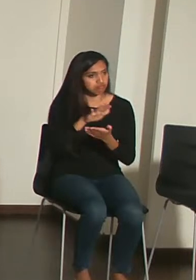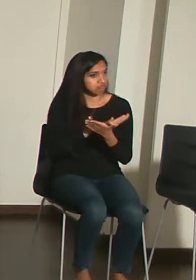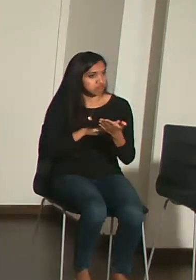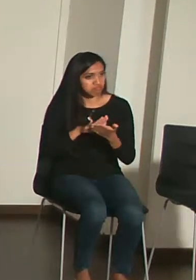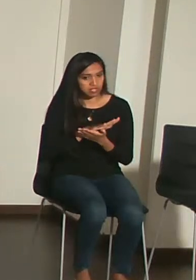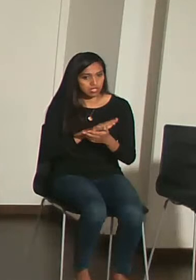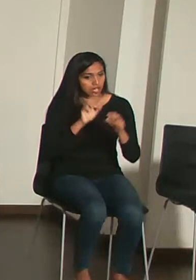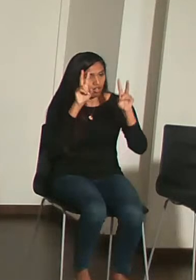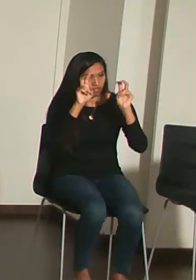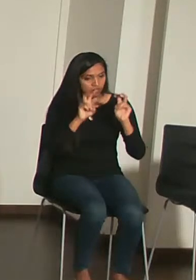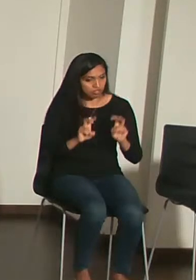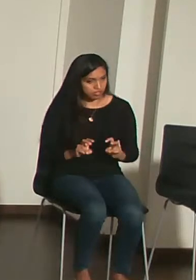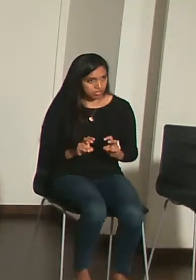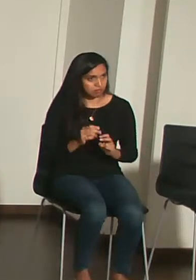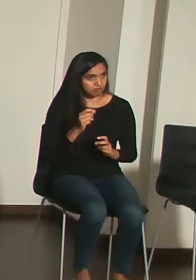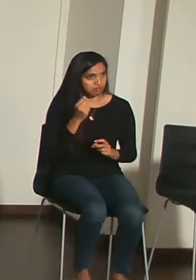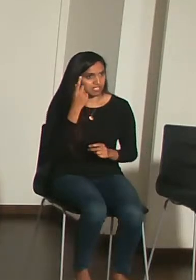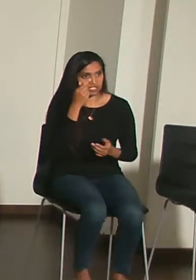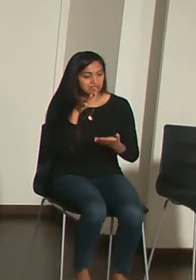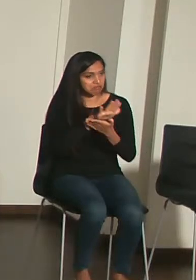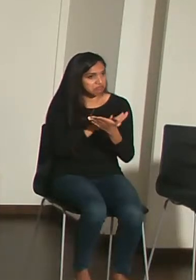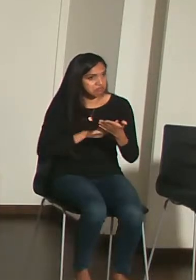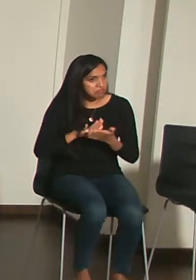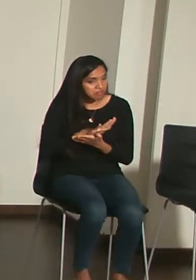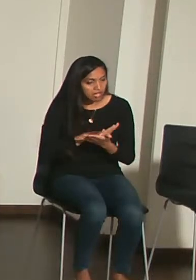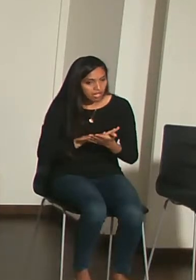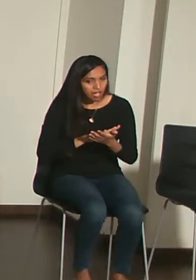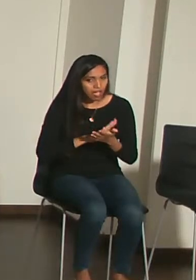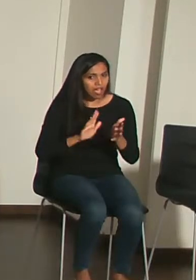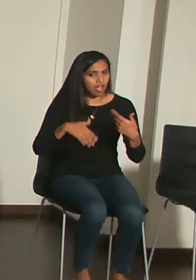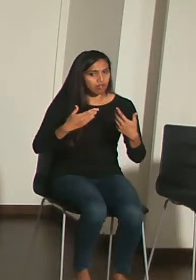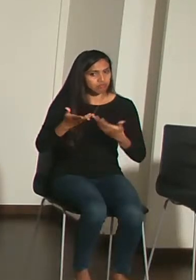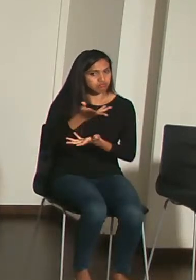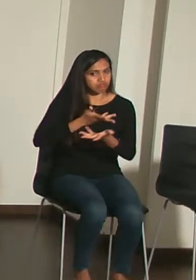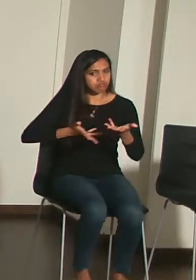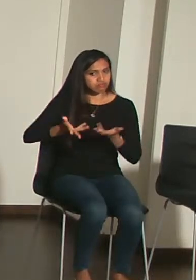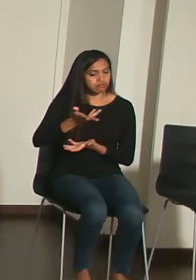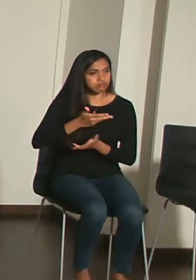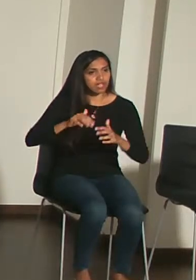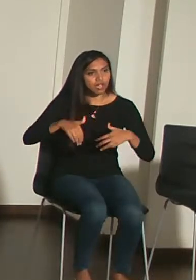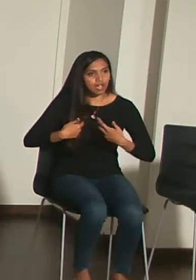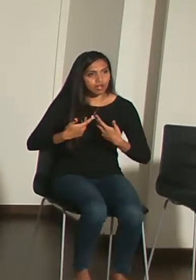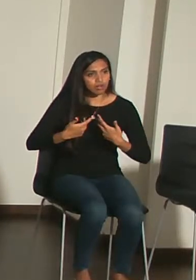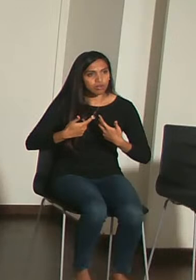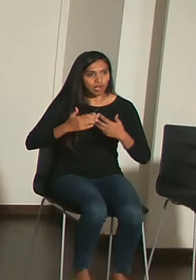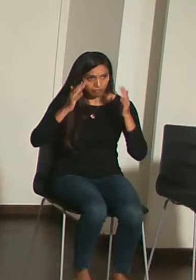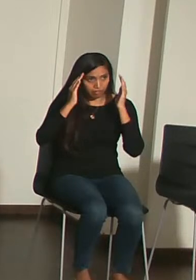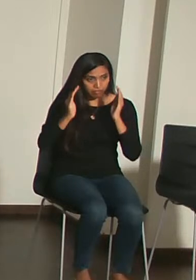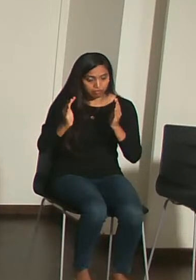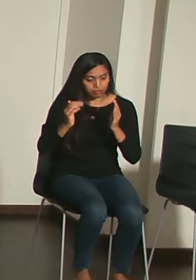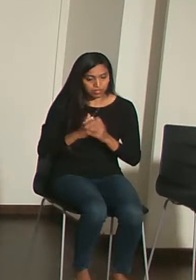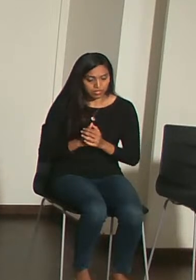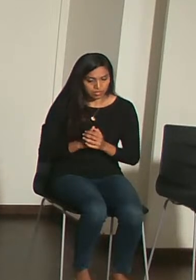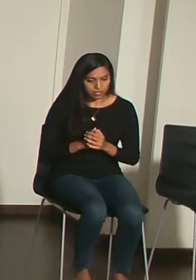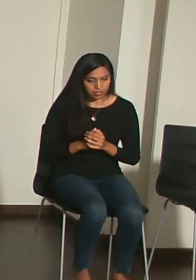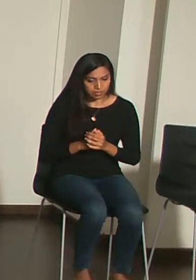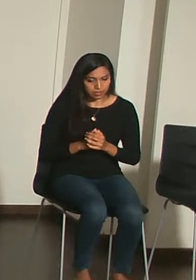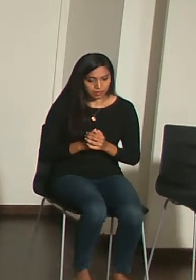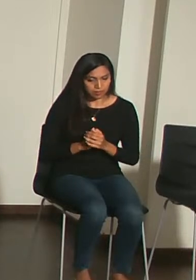concepts in like how they would engage with it. Um, and when it comes to